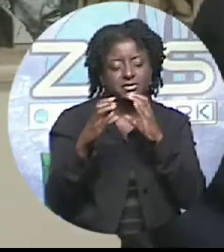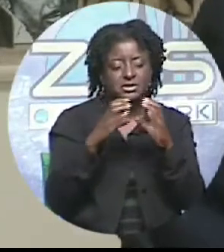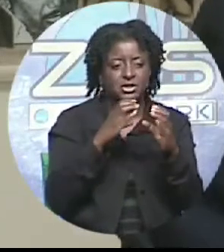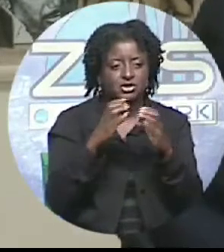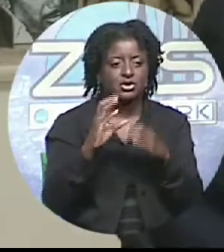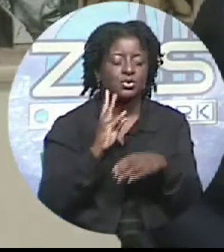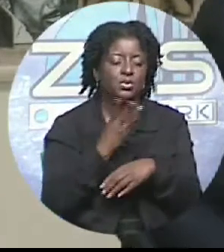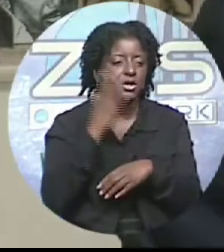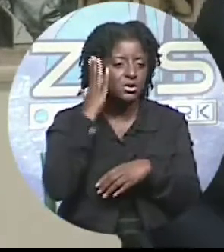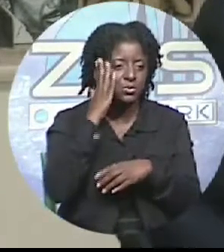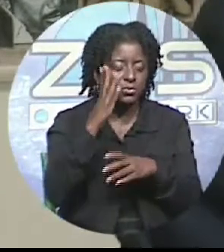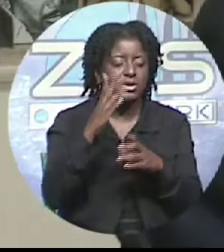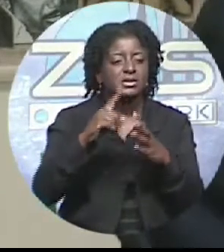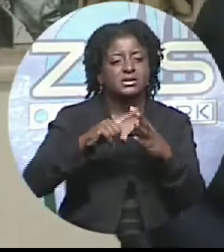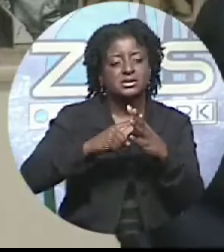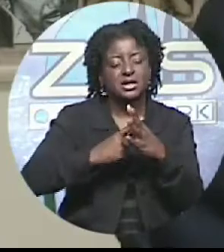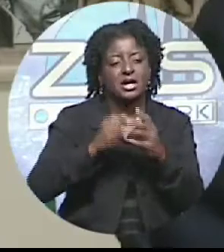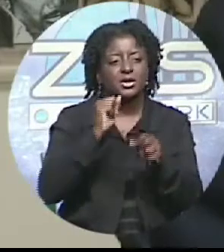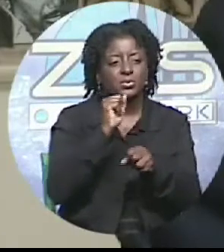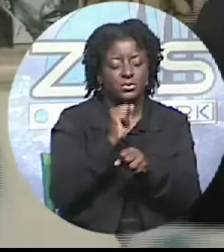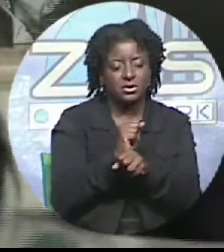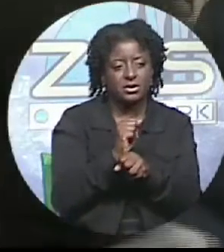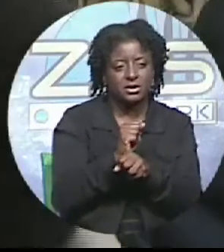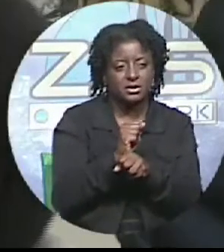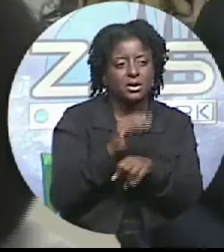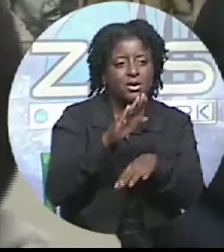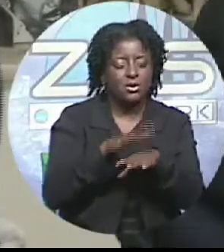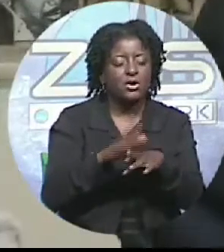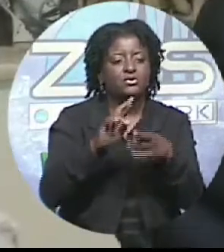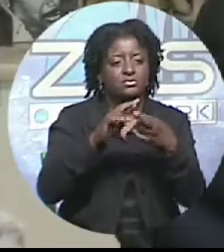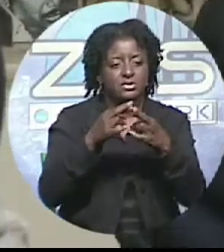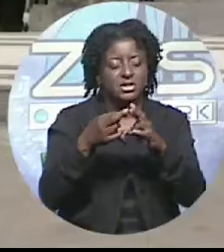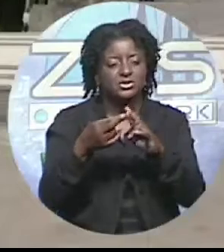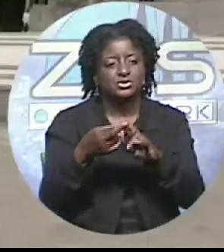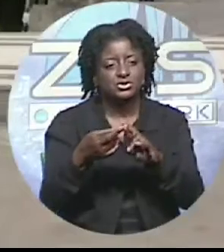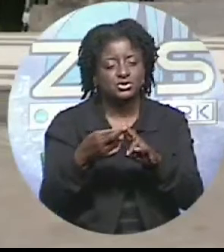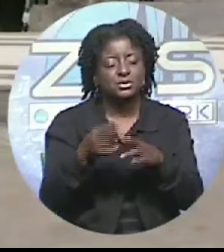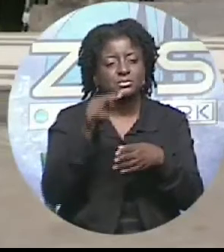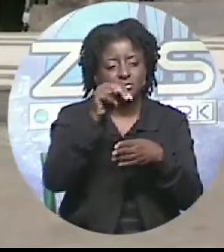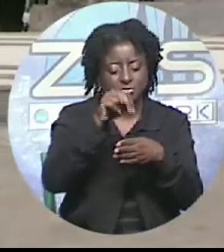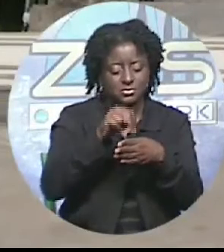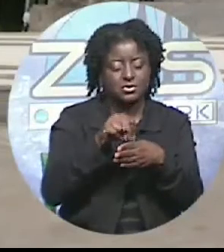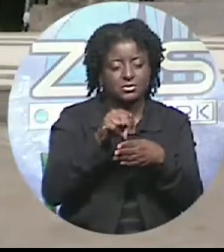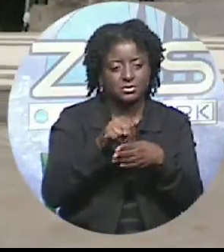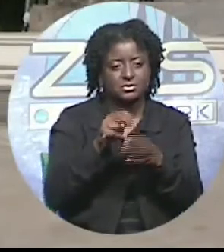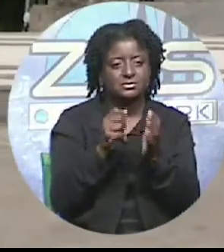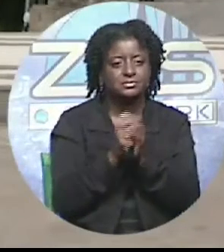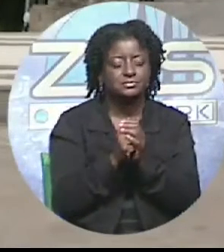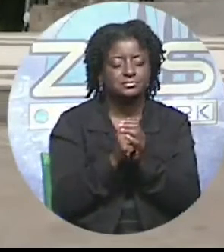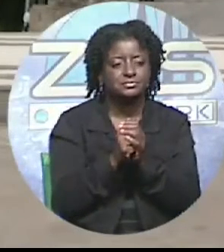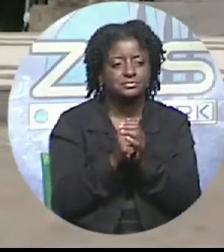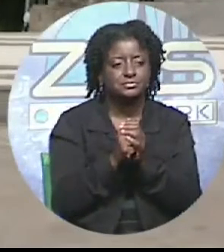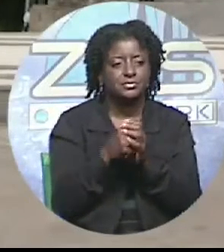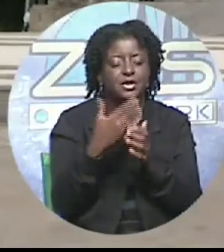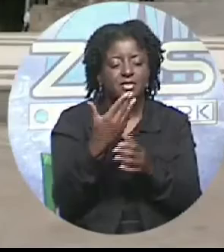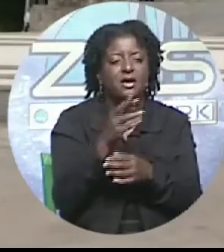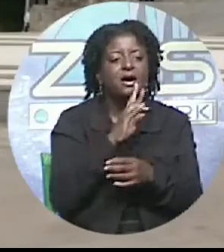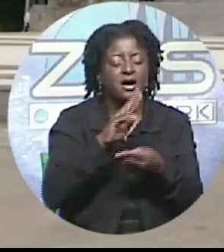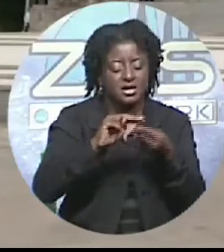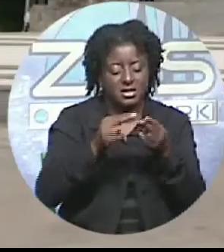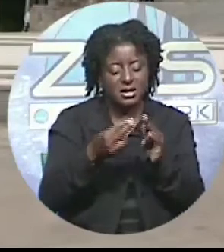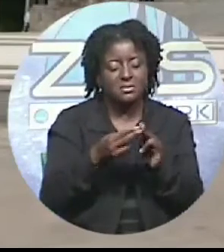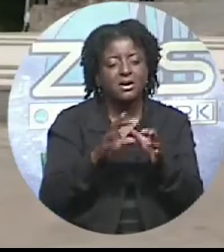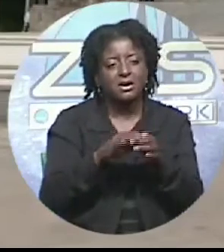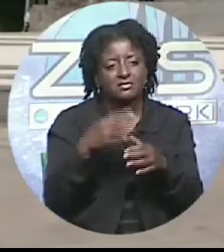order to try to get normal relations in the future. At the same time, the Cuban ambassador cited a number of issues that have to be addressed